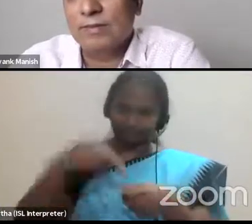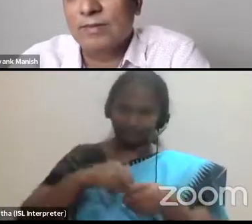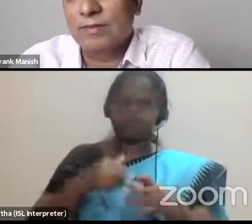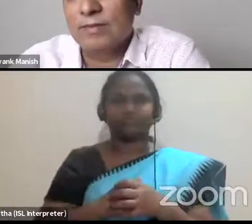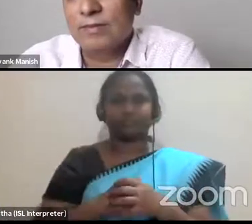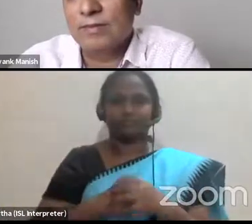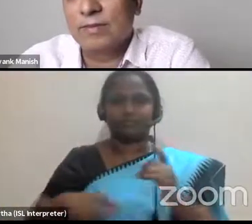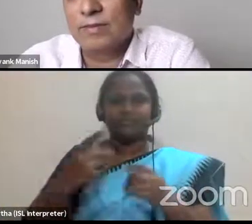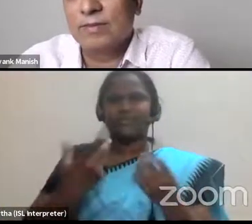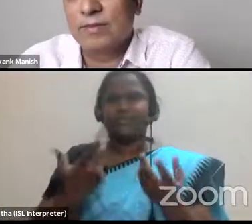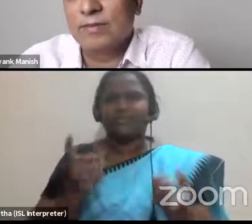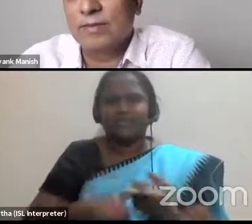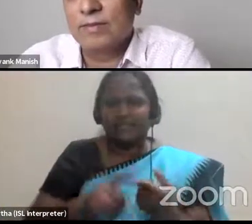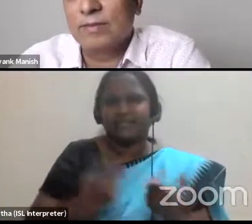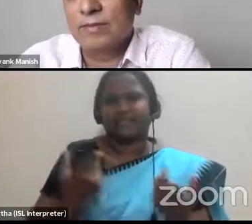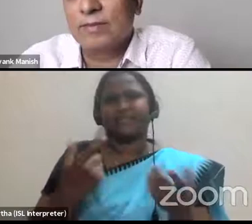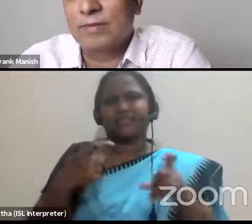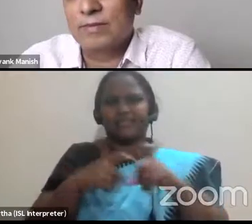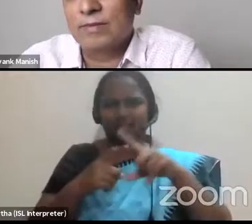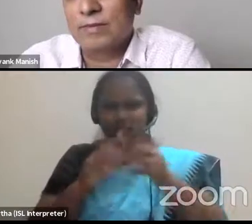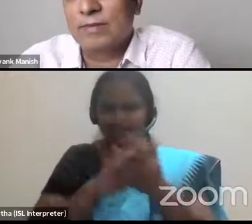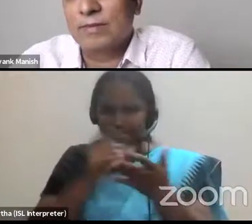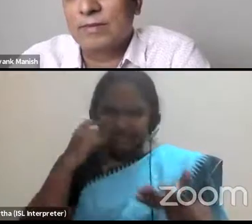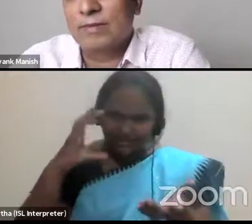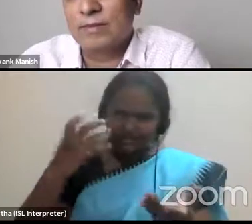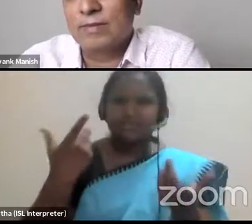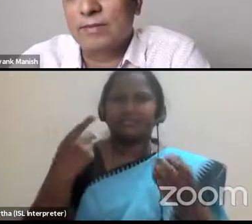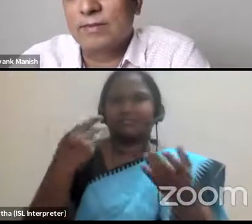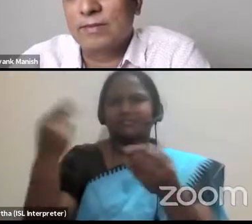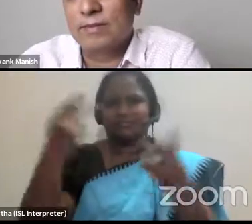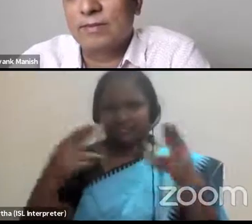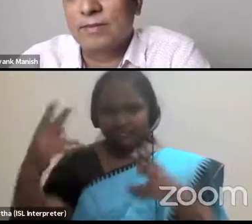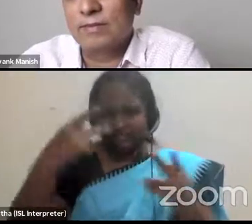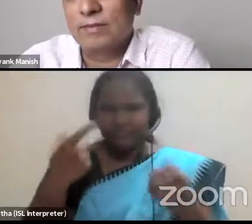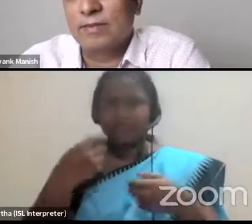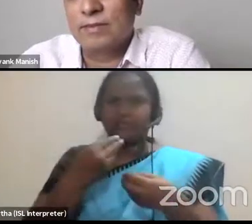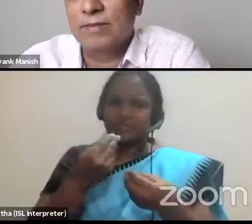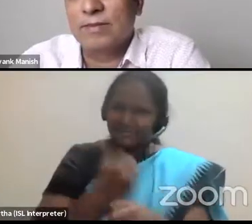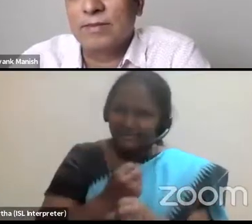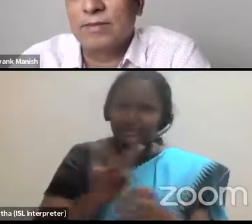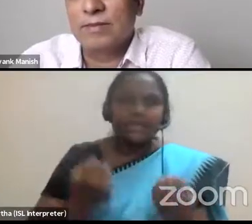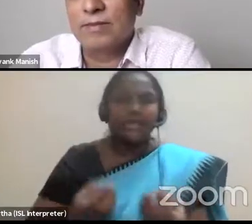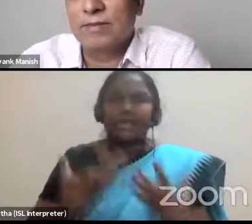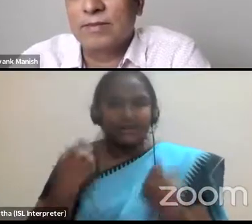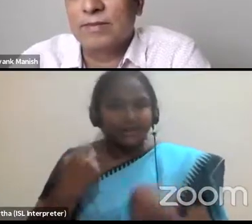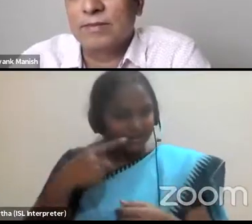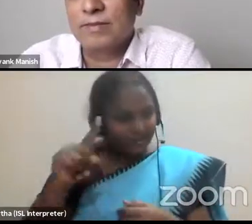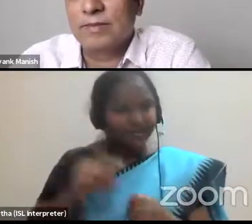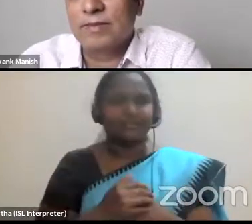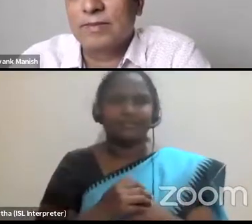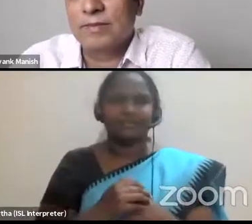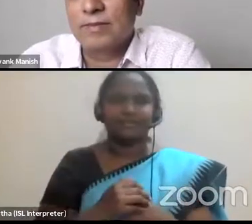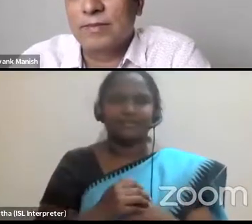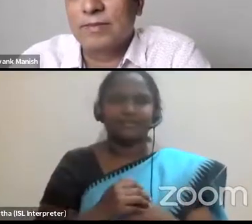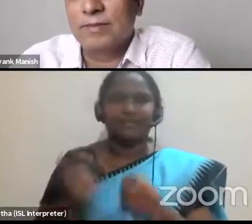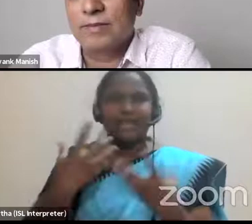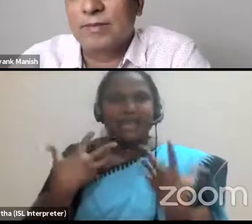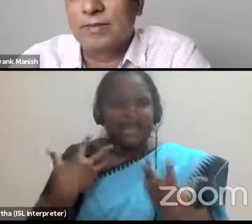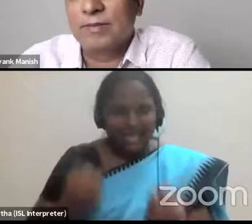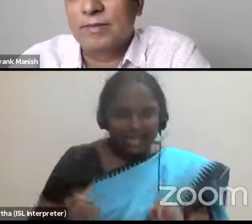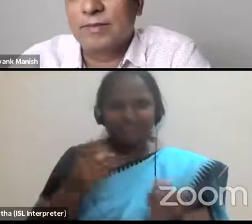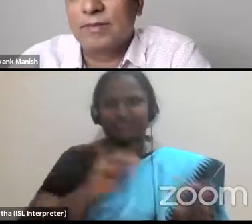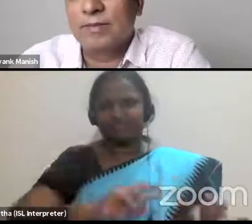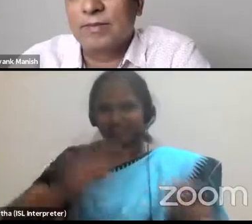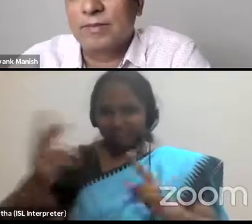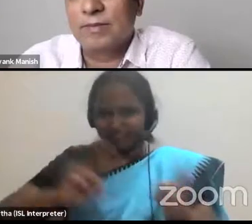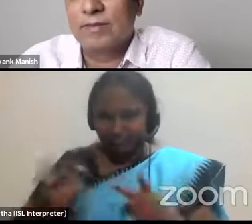And then the issues of ethics, we cannot really make Hussein say, a digital person say something which Hussein would not have, right? We should actually have this